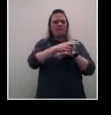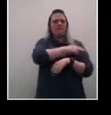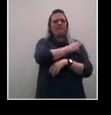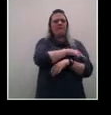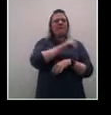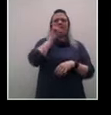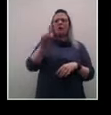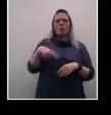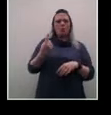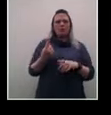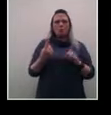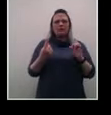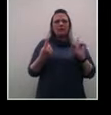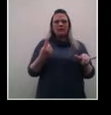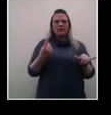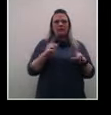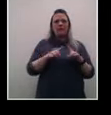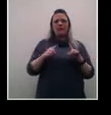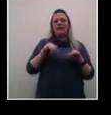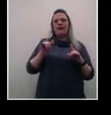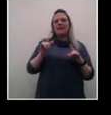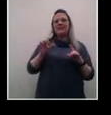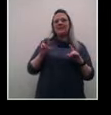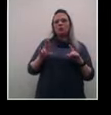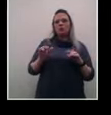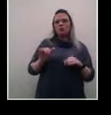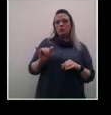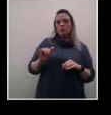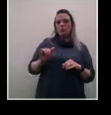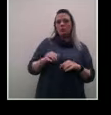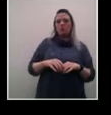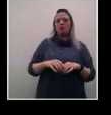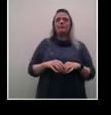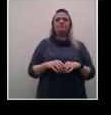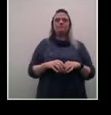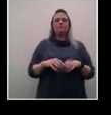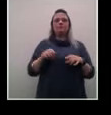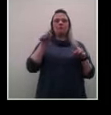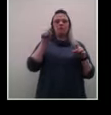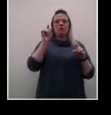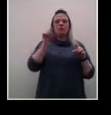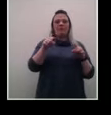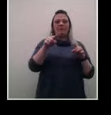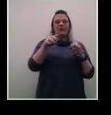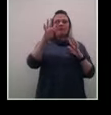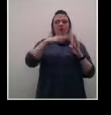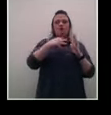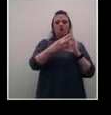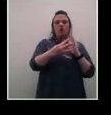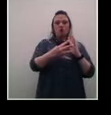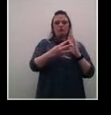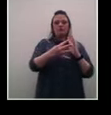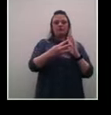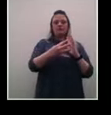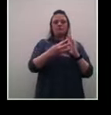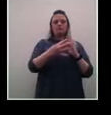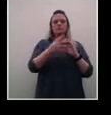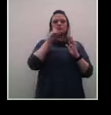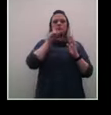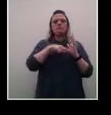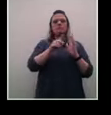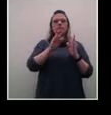not only to the hospital, but also to the intensive care unit. And this is a chart looking at the number